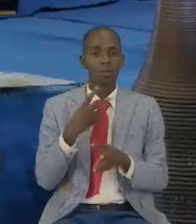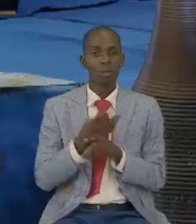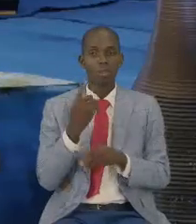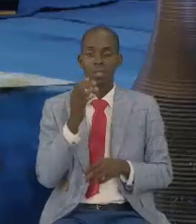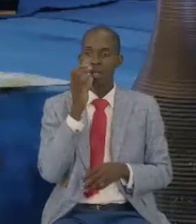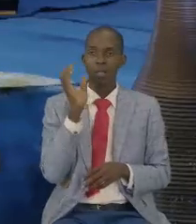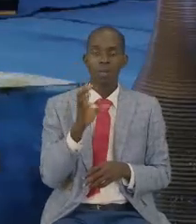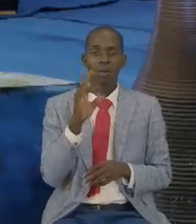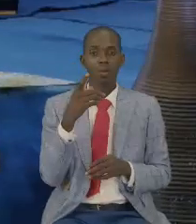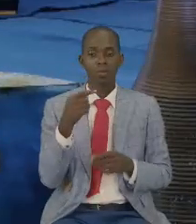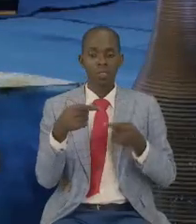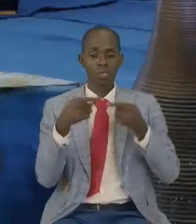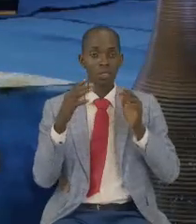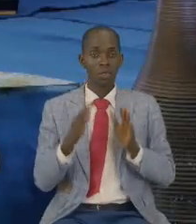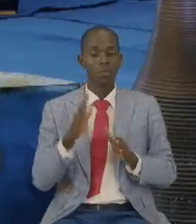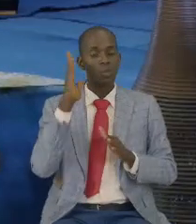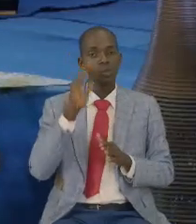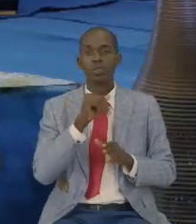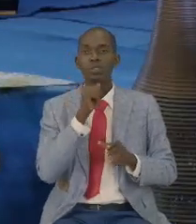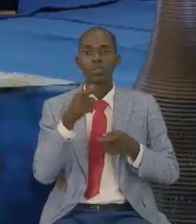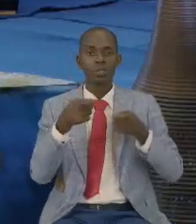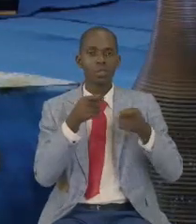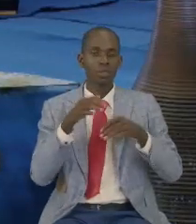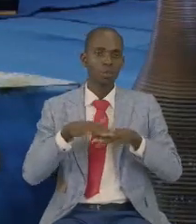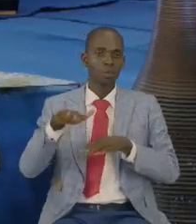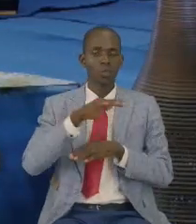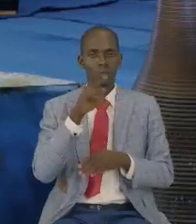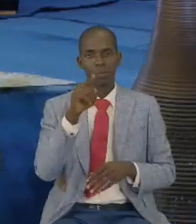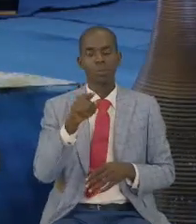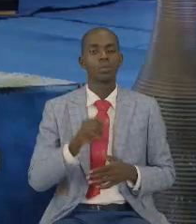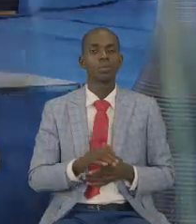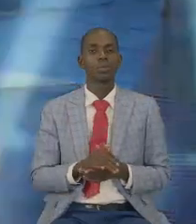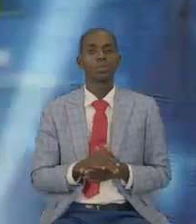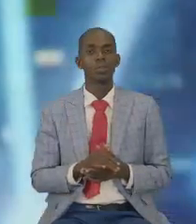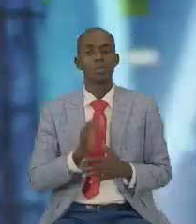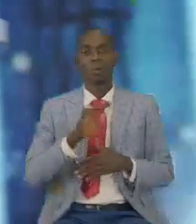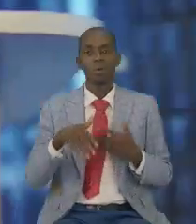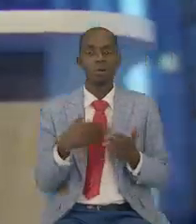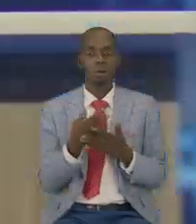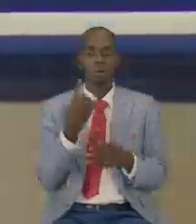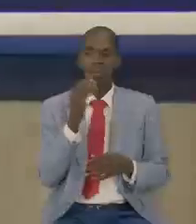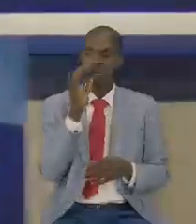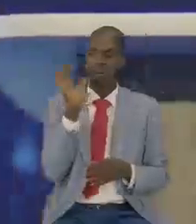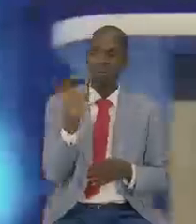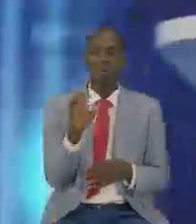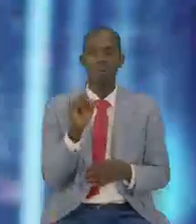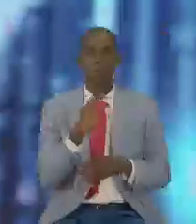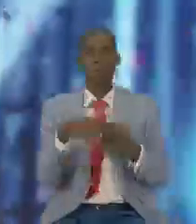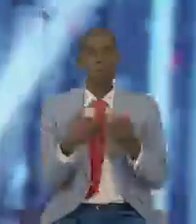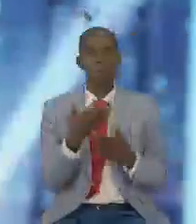reign over you. All those curses, all those evil things coming to you